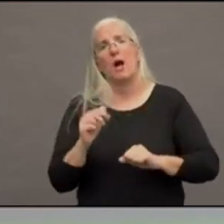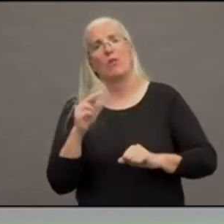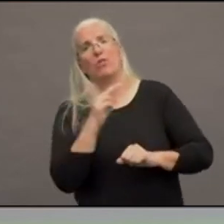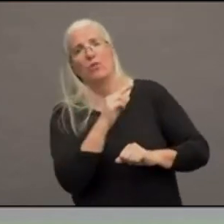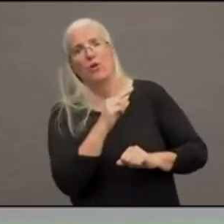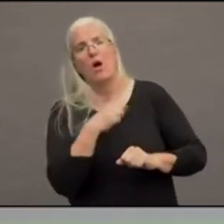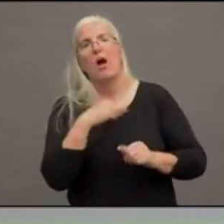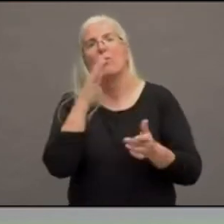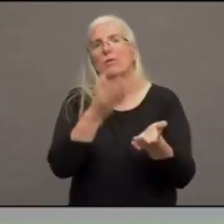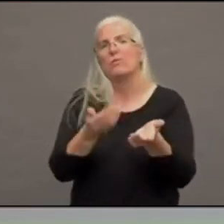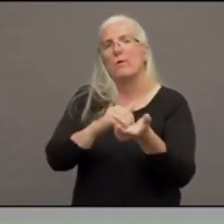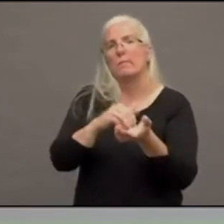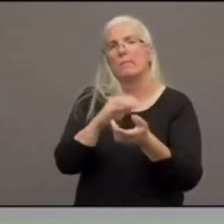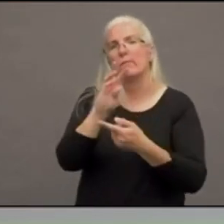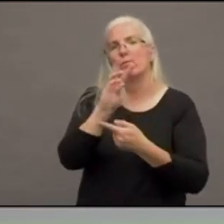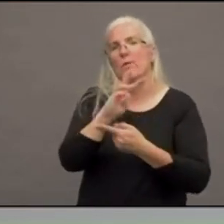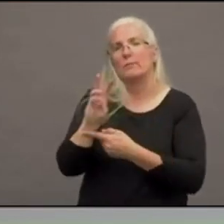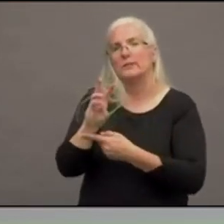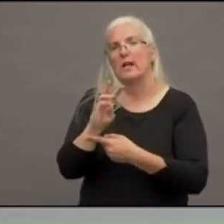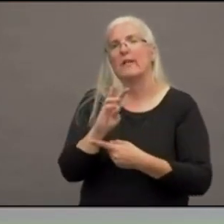websites: